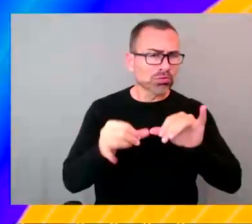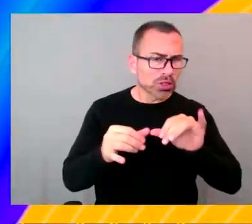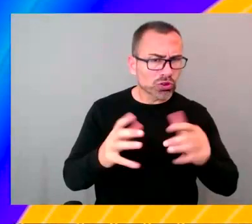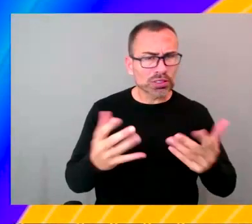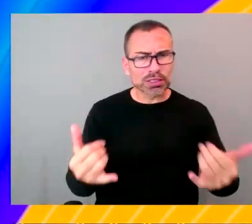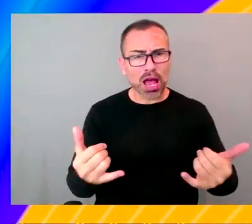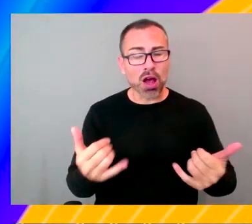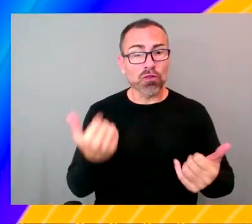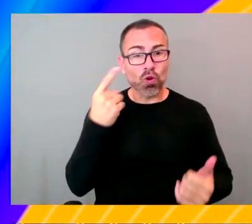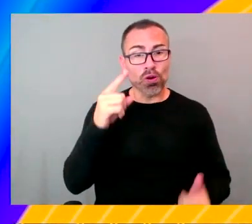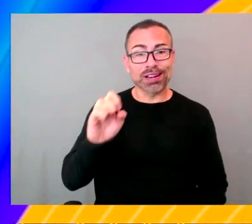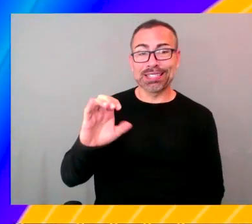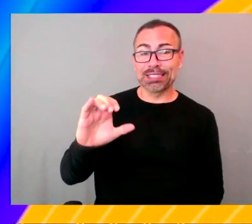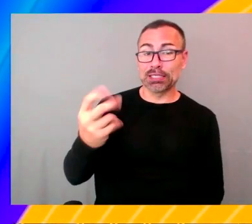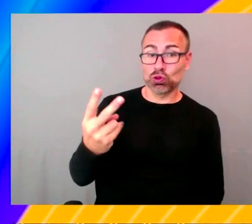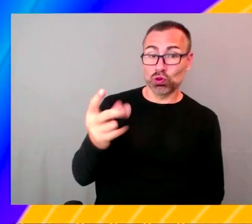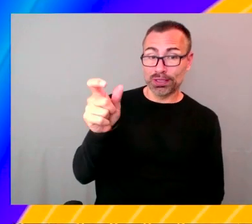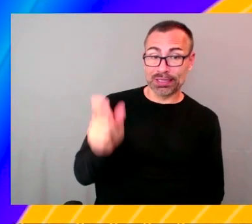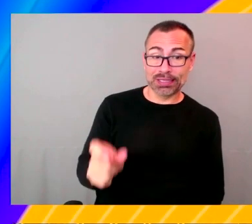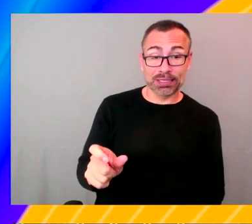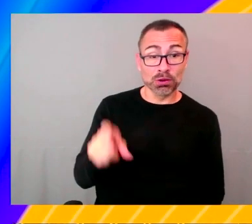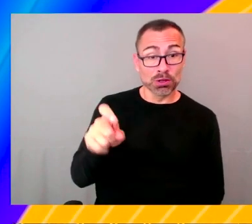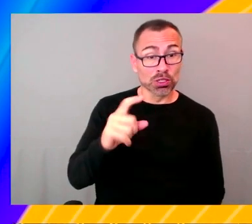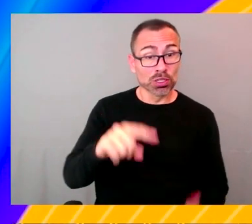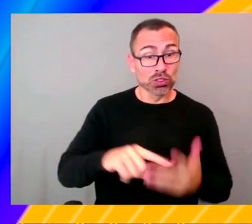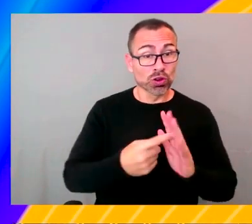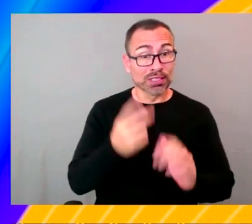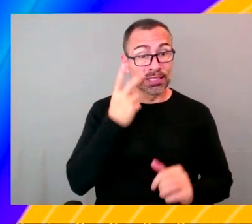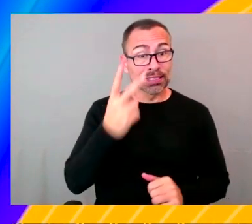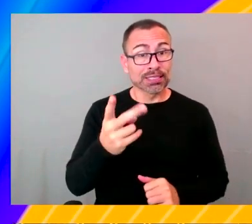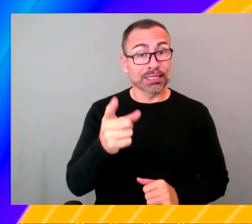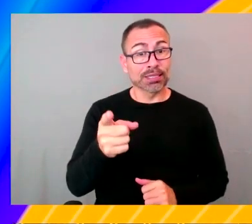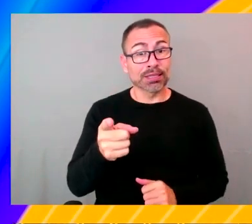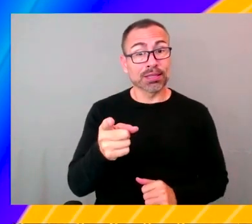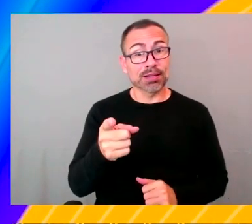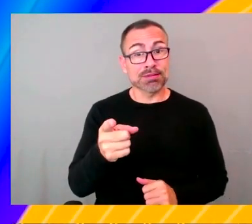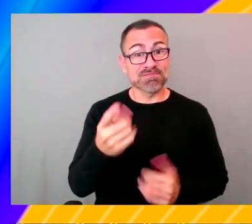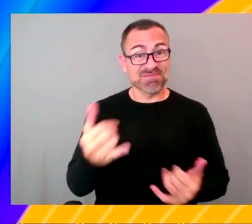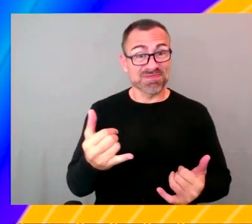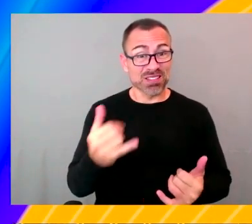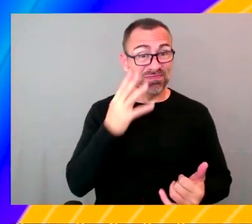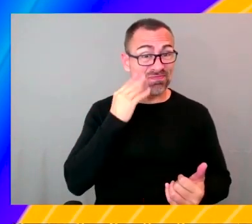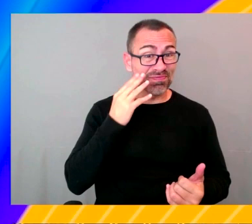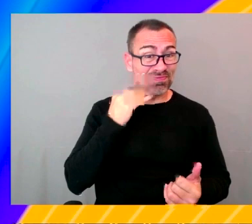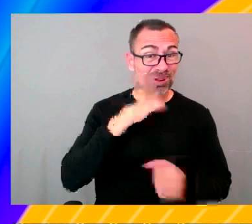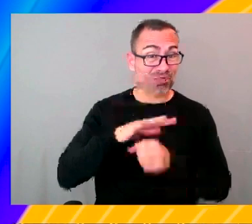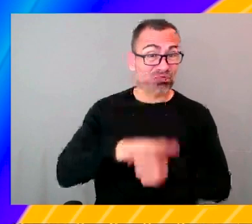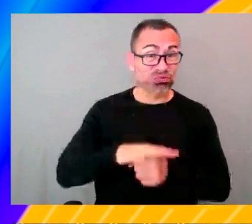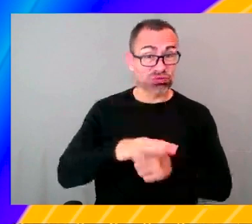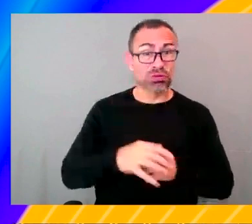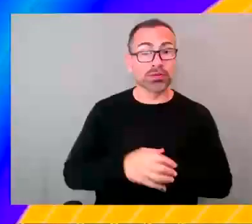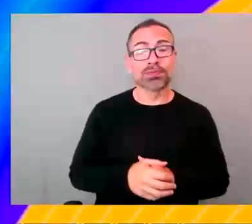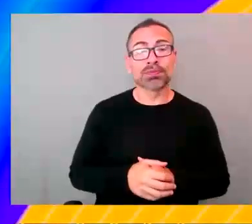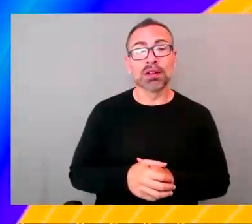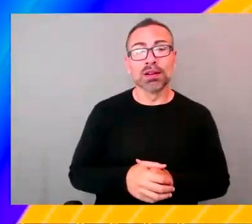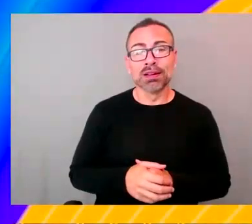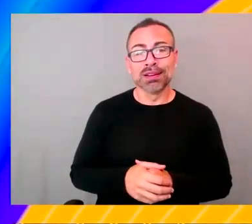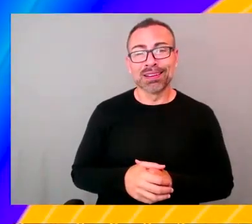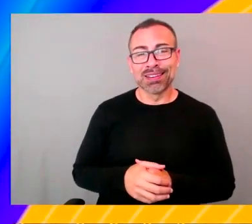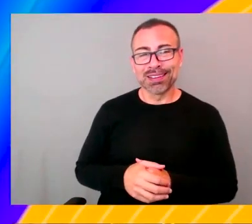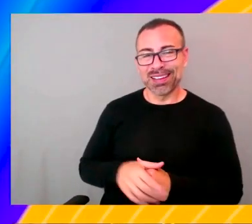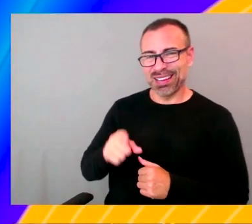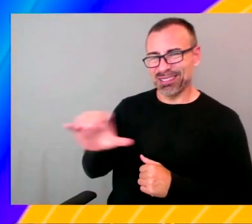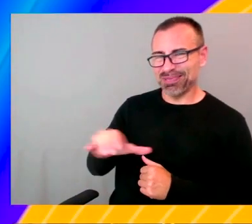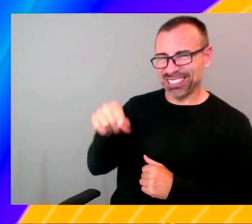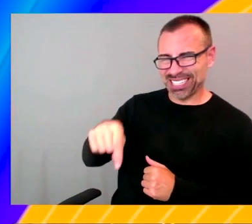instances, and we should start seeing them under some load, right? And we did this on the episode, so they can go watch the third episode,